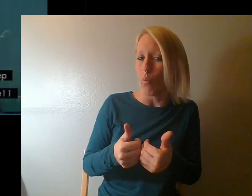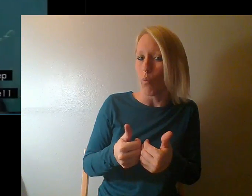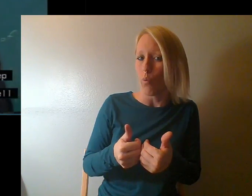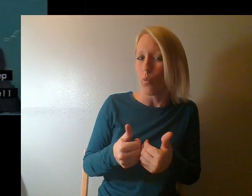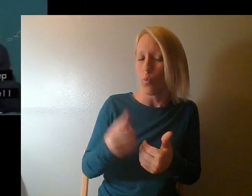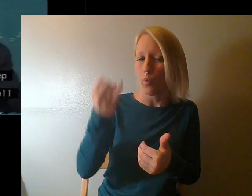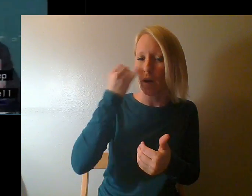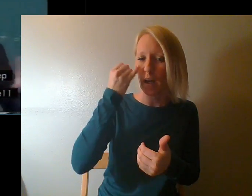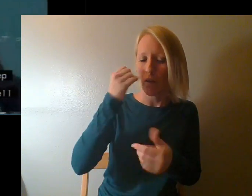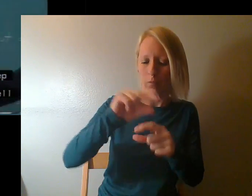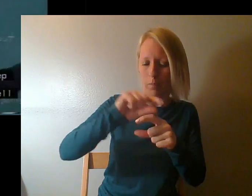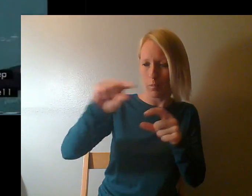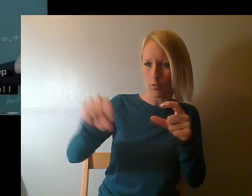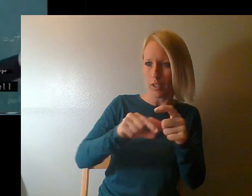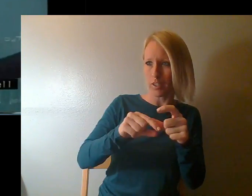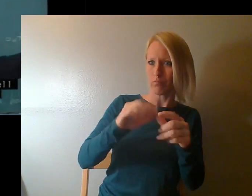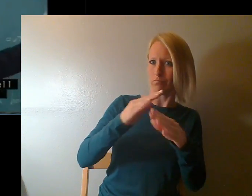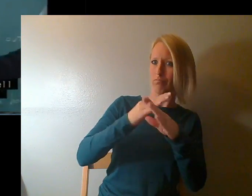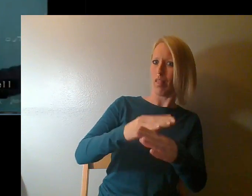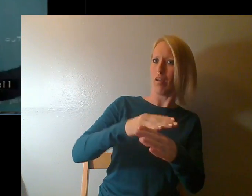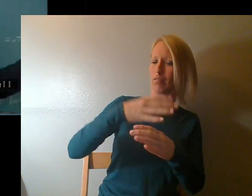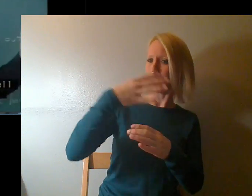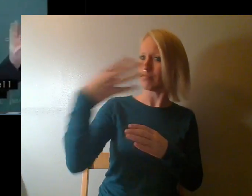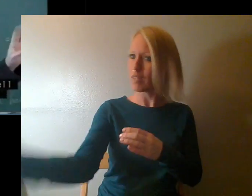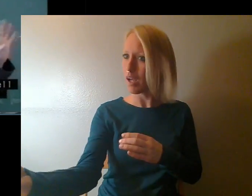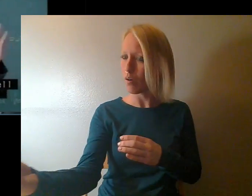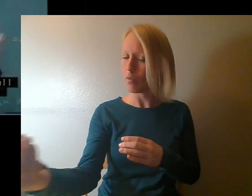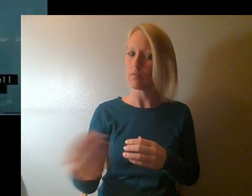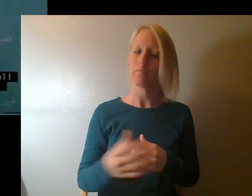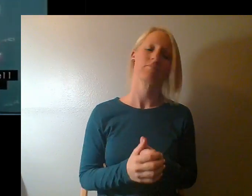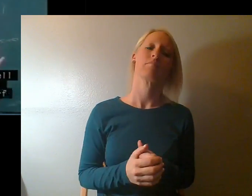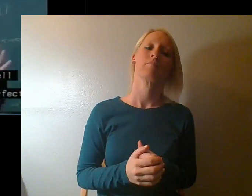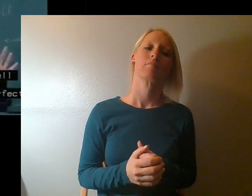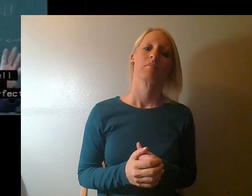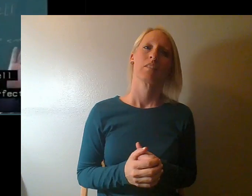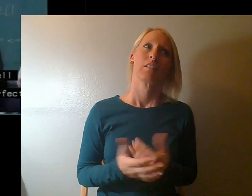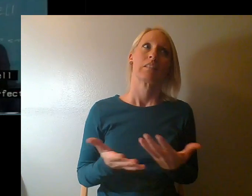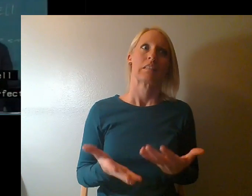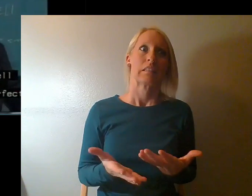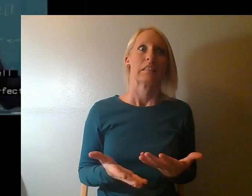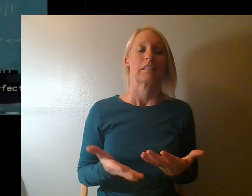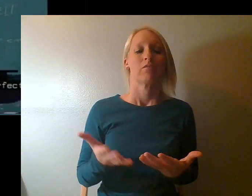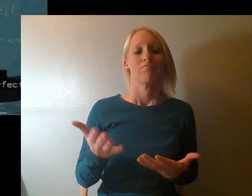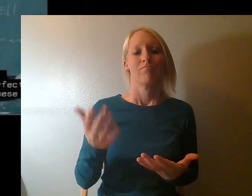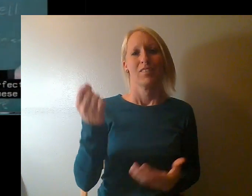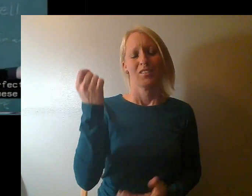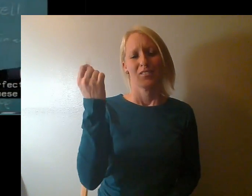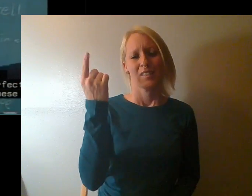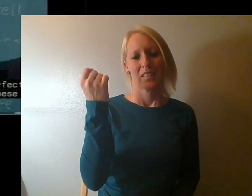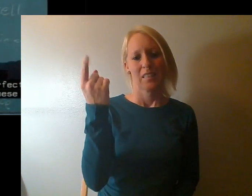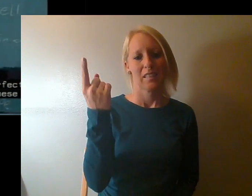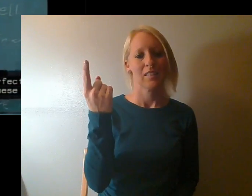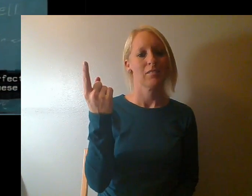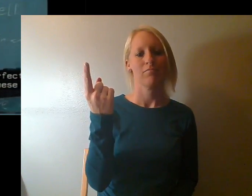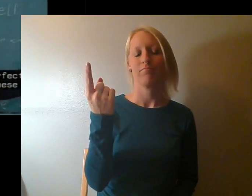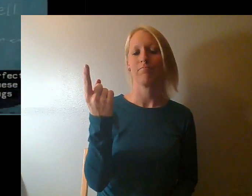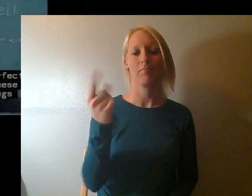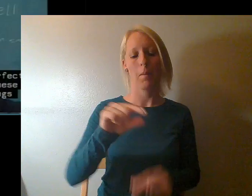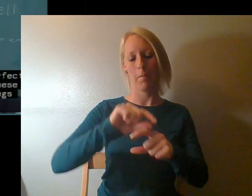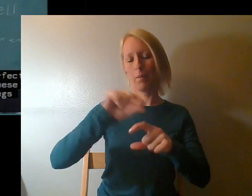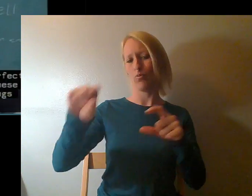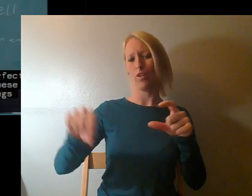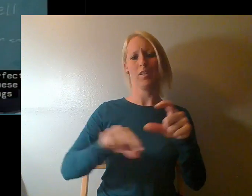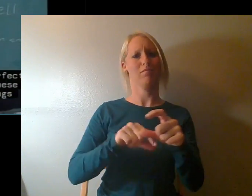unfortunately, the cell membrane is not infallible. In other words, it's not perfect. And there are times when these bacteria